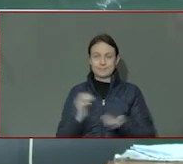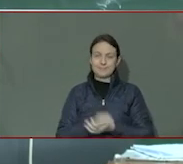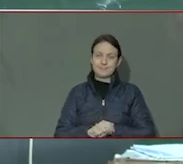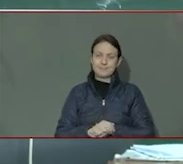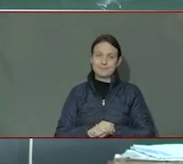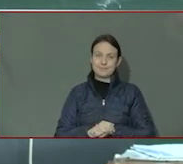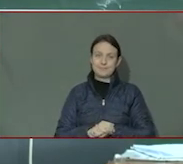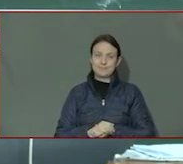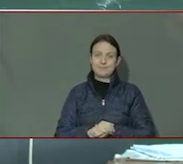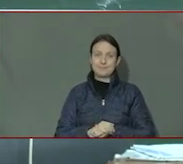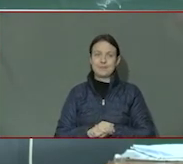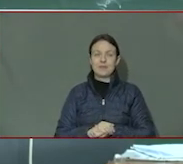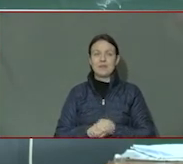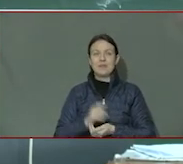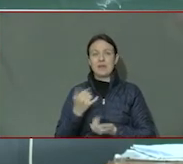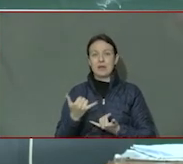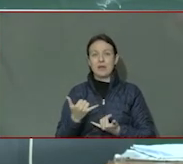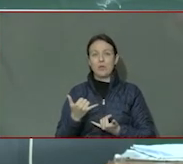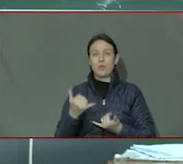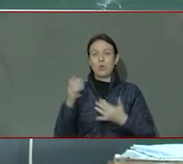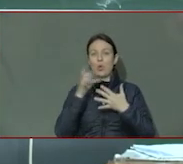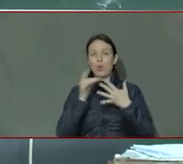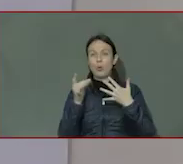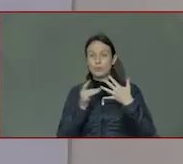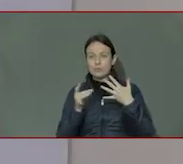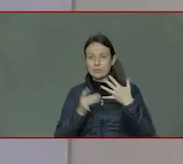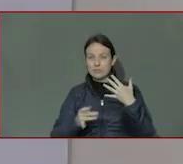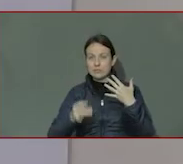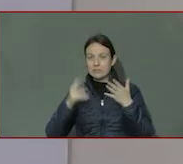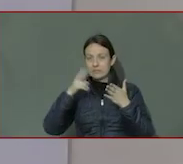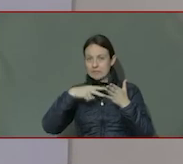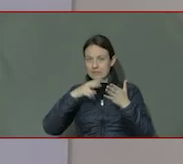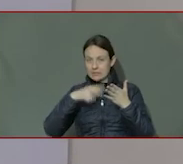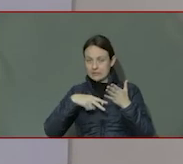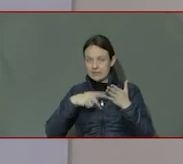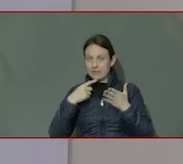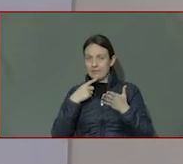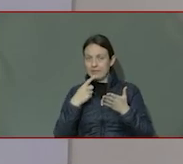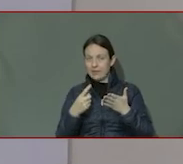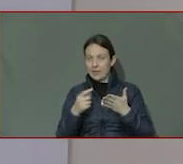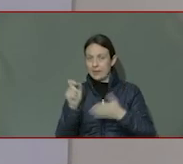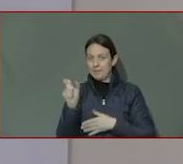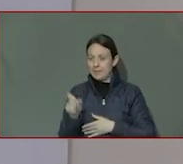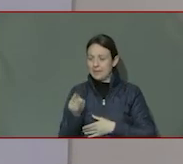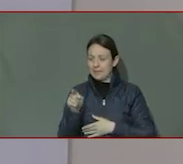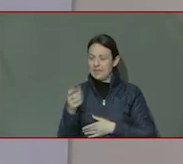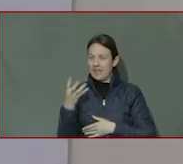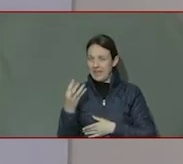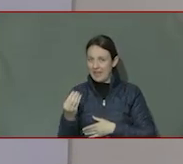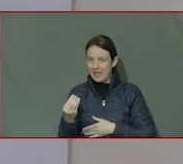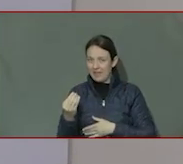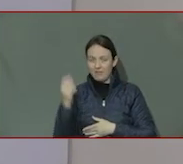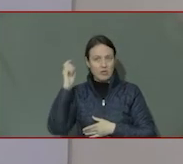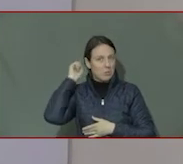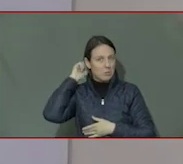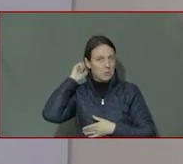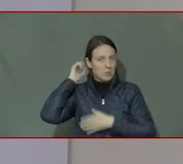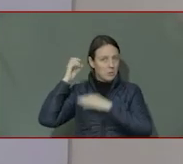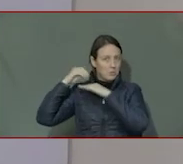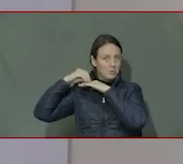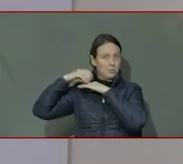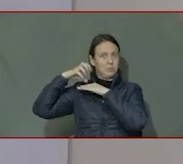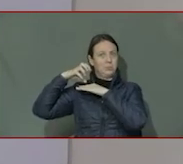look at the options there, 1.1.9. Let's read it together. They say in a certain patient there's a tumor in the hypothalamus of the